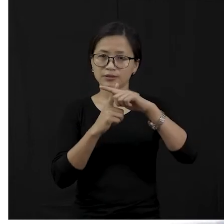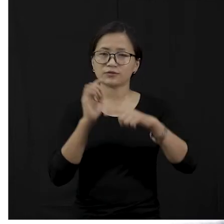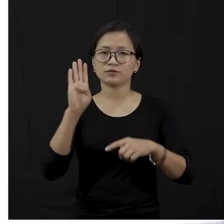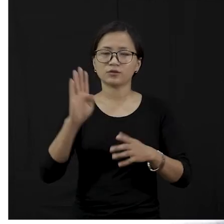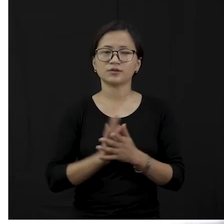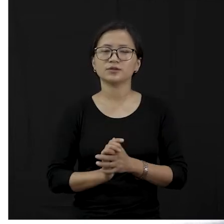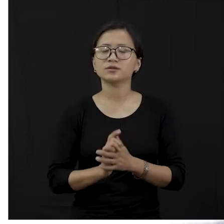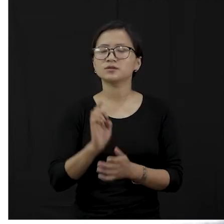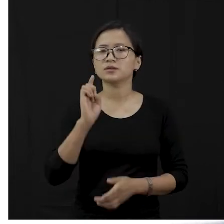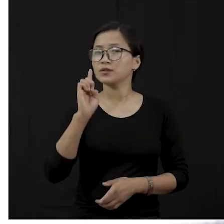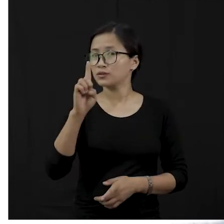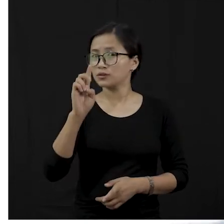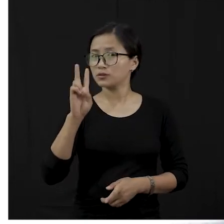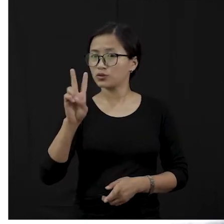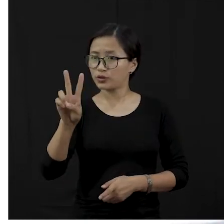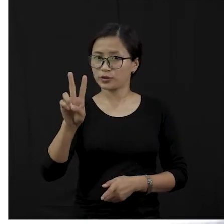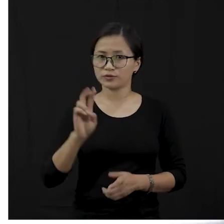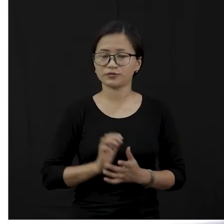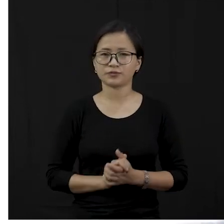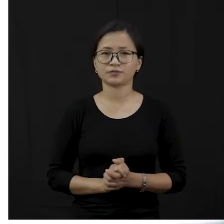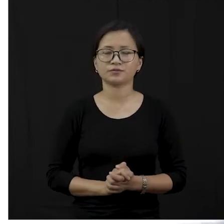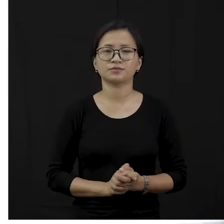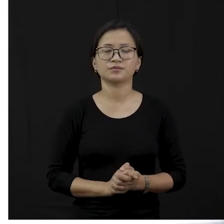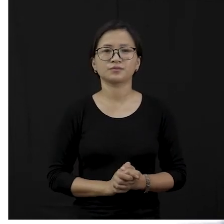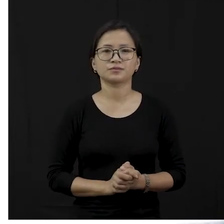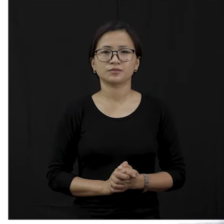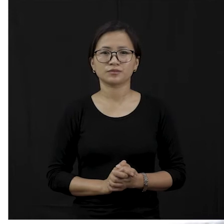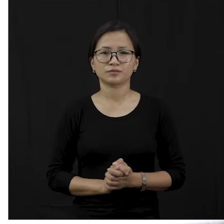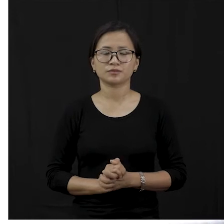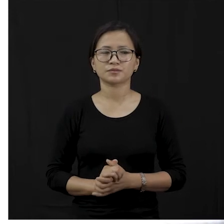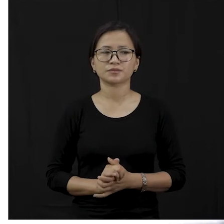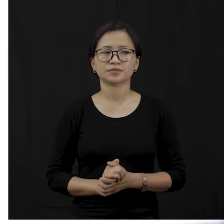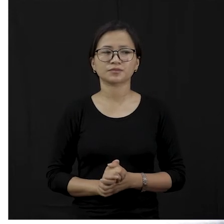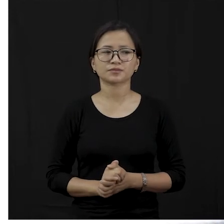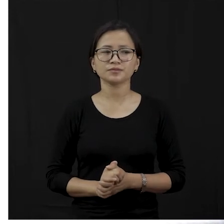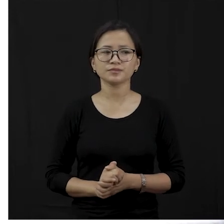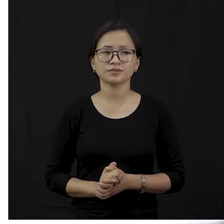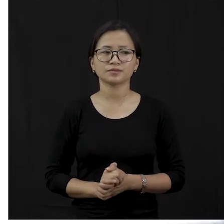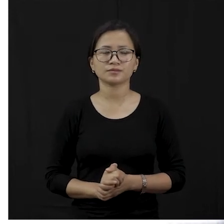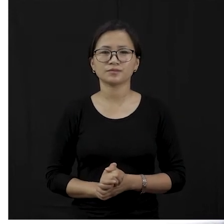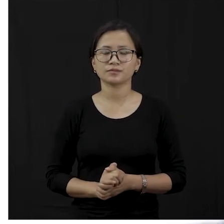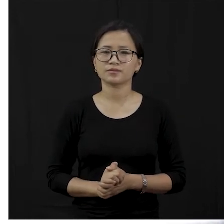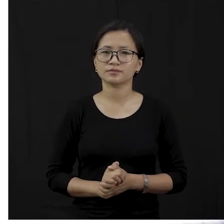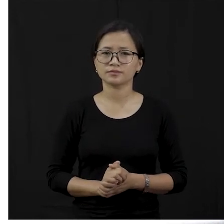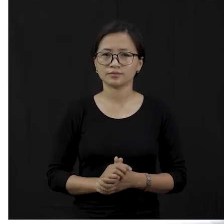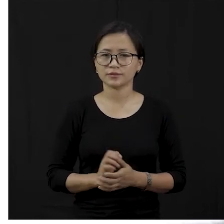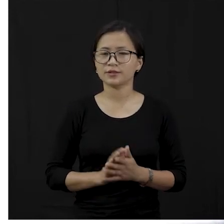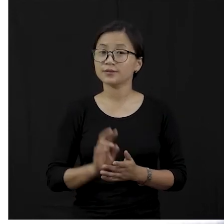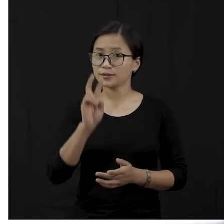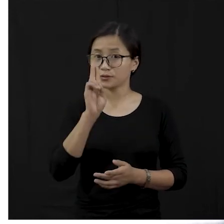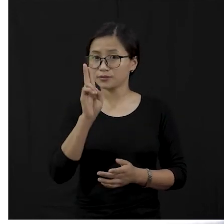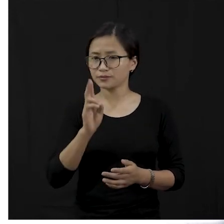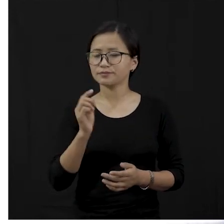12. 8 plus 4 is 12. So 12 is also a